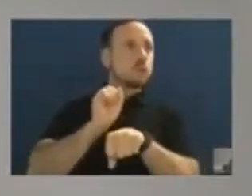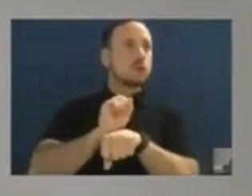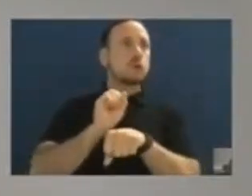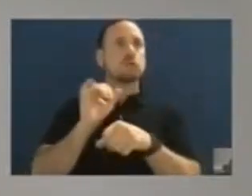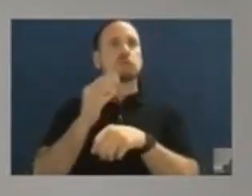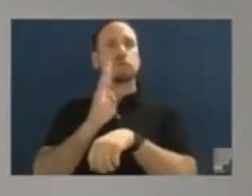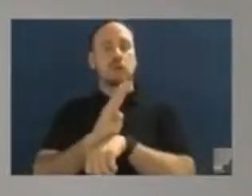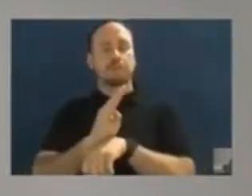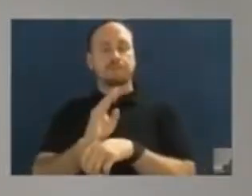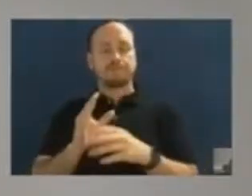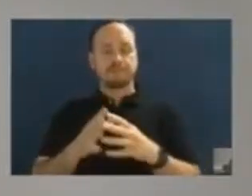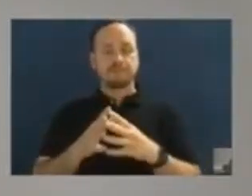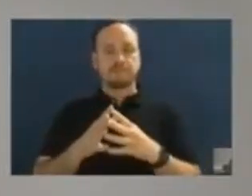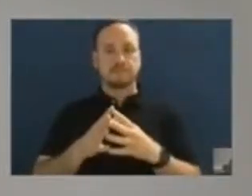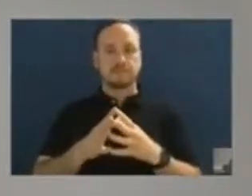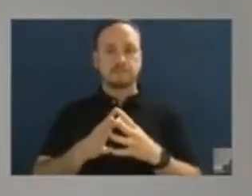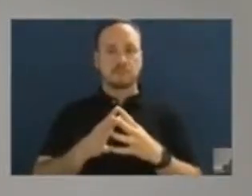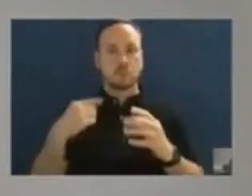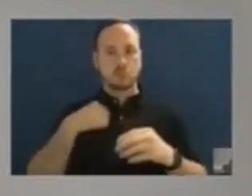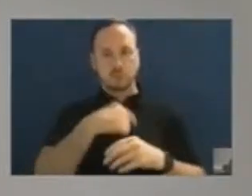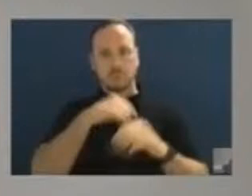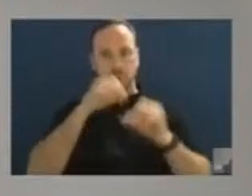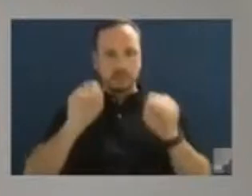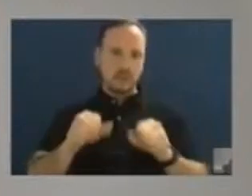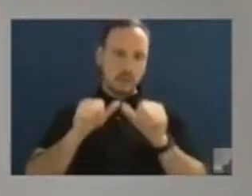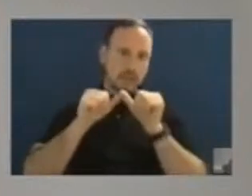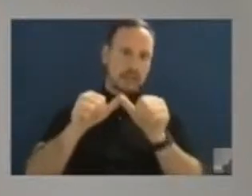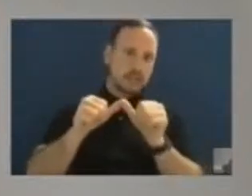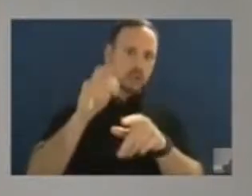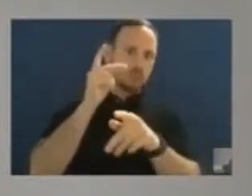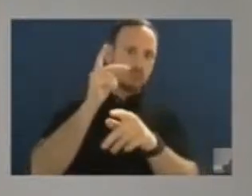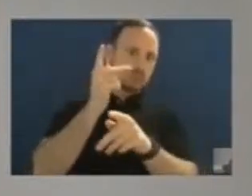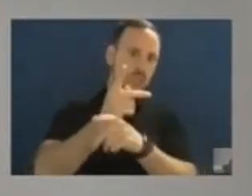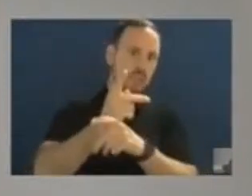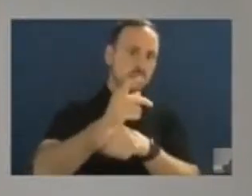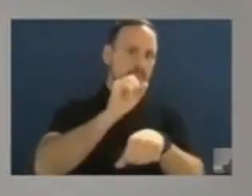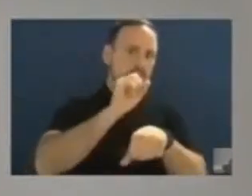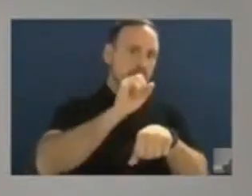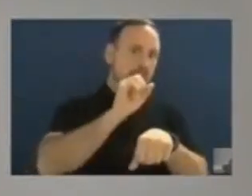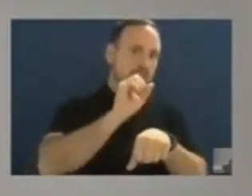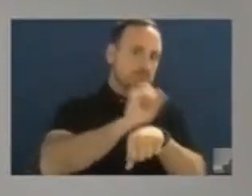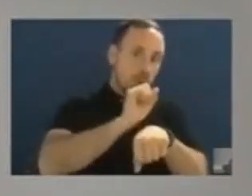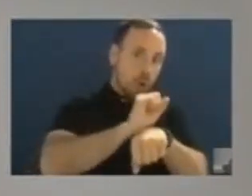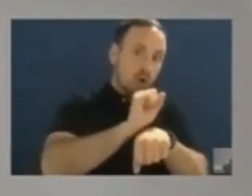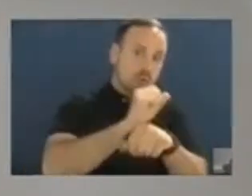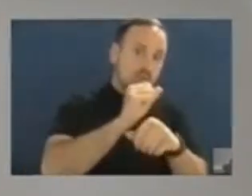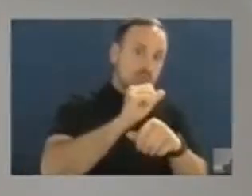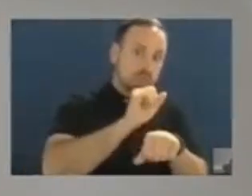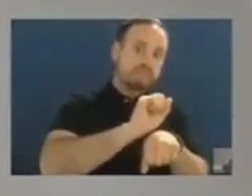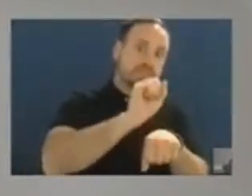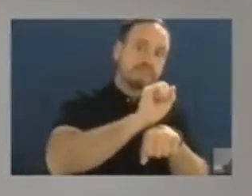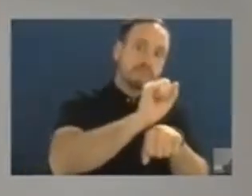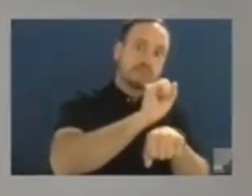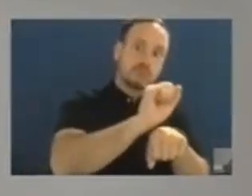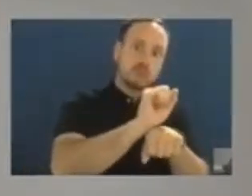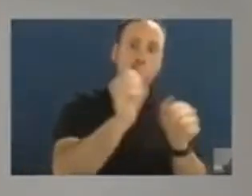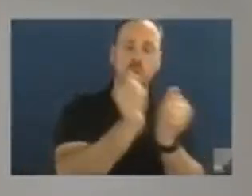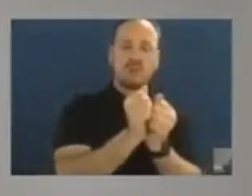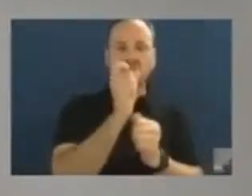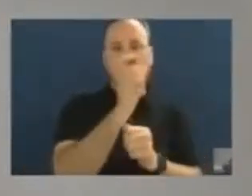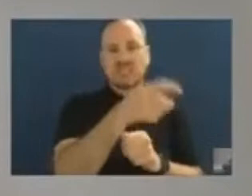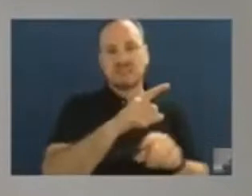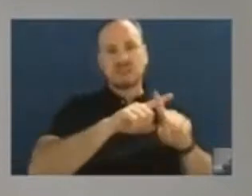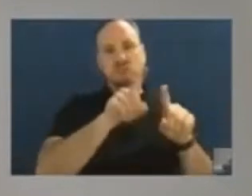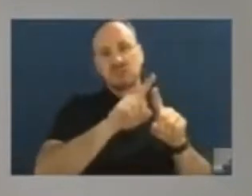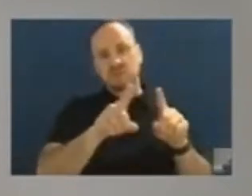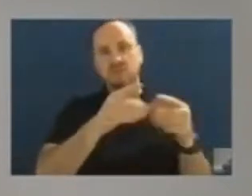Strain's question, that we can continue to keep employees employed by doing these other duties now that are associated or with programs